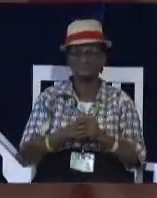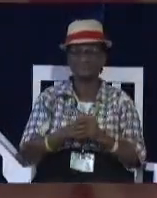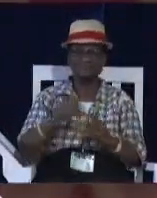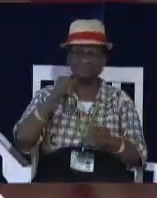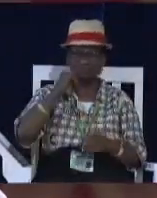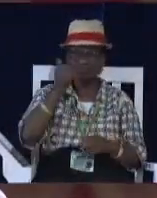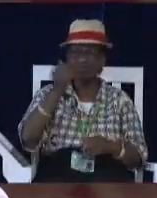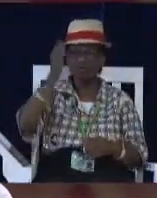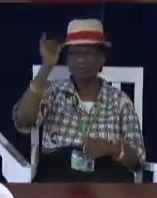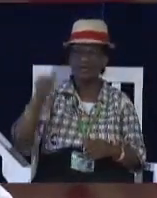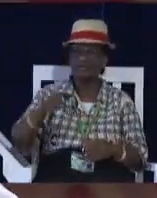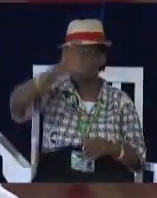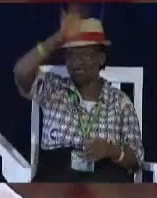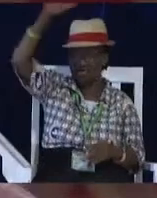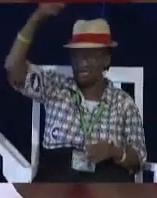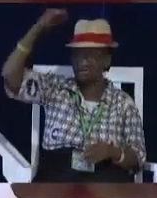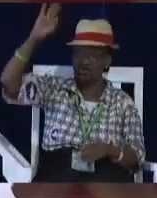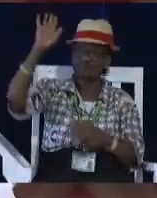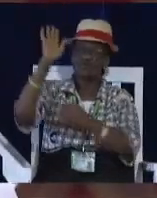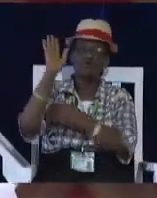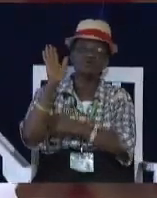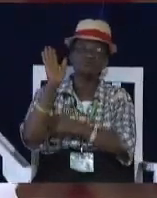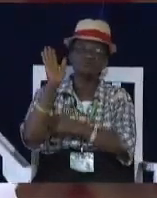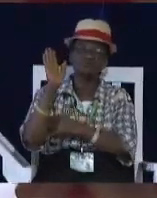Tomorrow, by the grace of God,